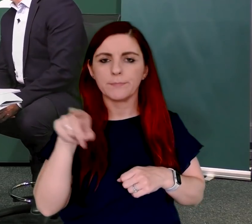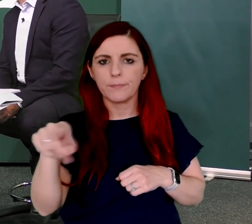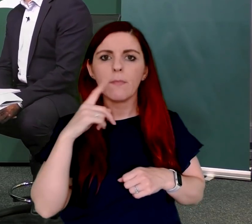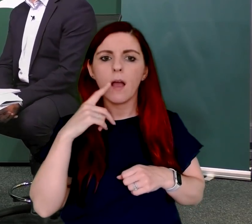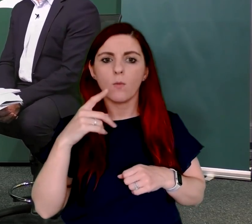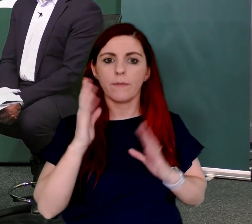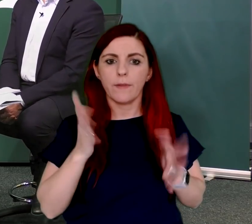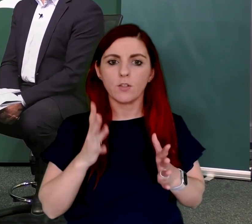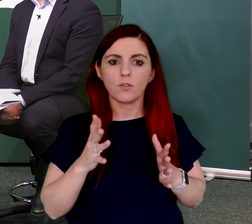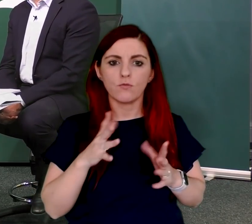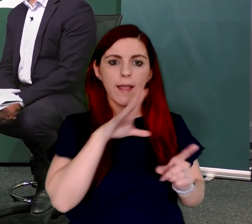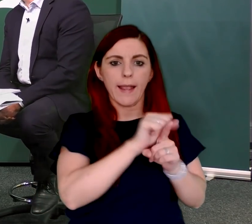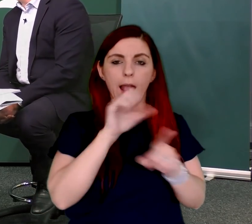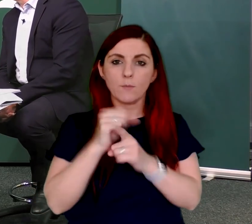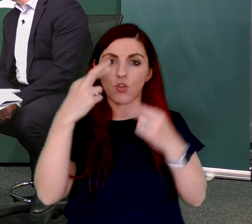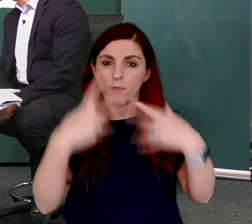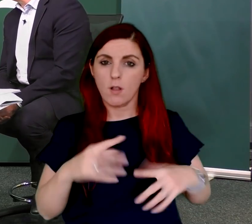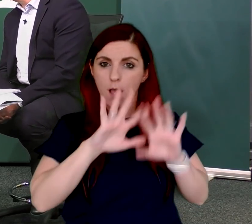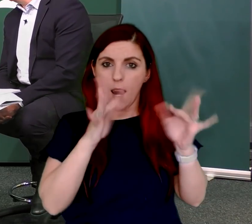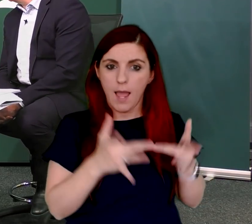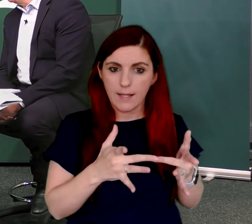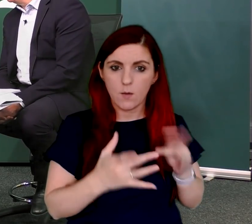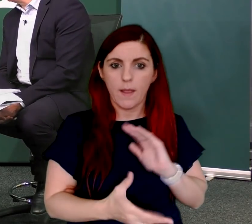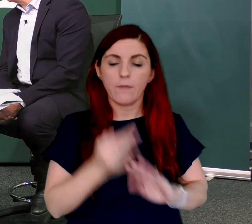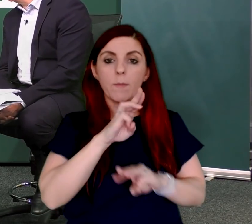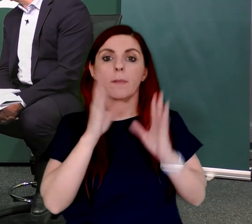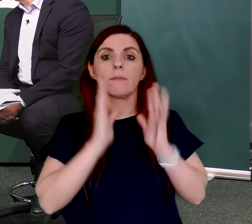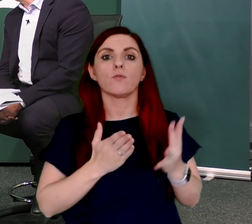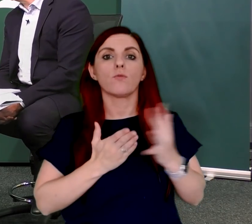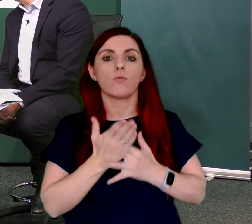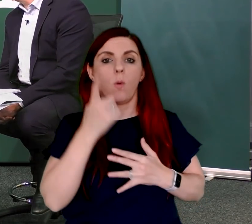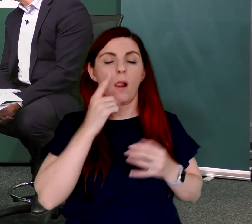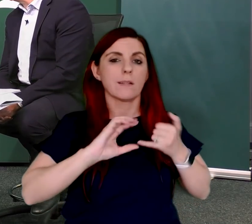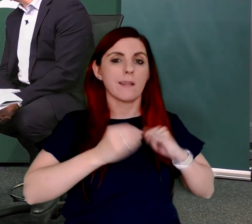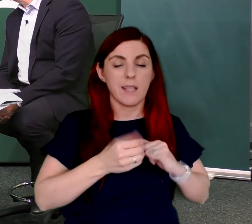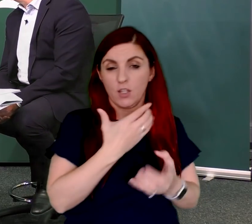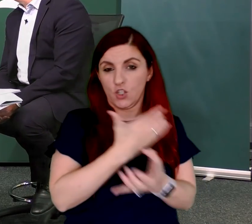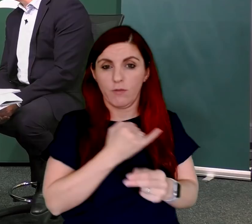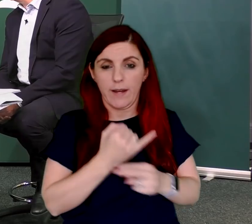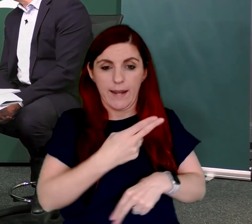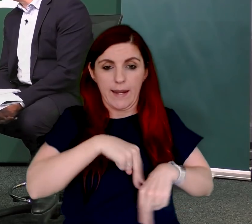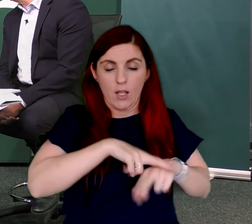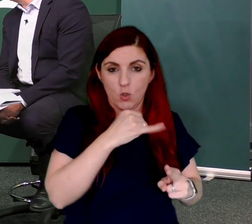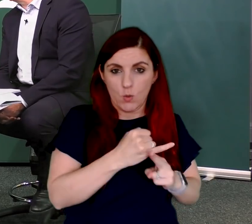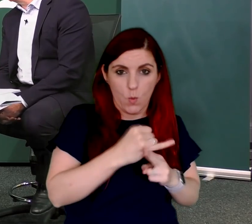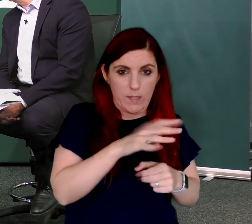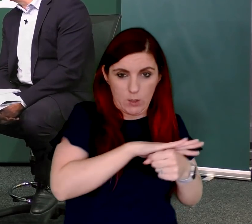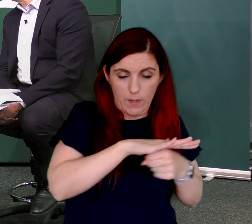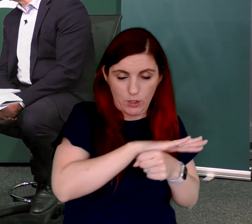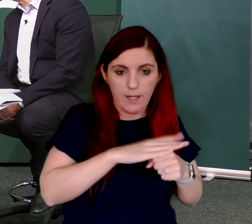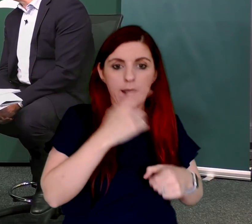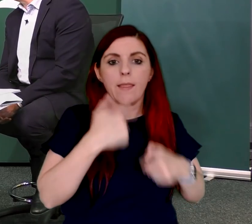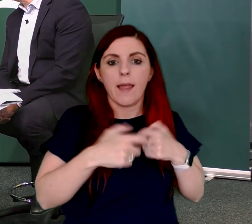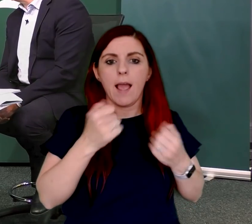results online. So when people are tested, be they children, as we say, in a national school setting or any other setting, there's a mechanism where people can record